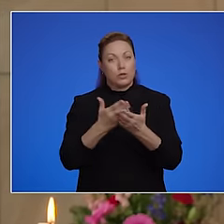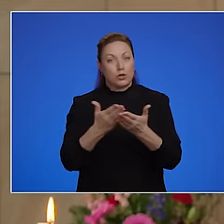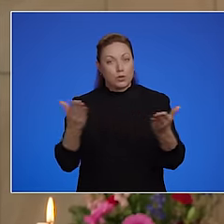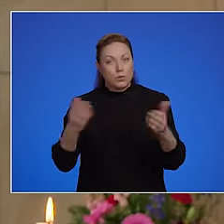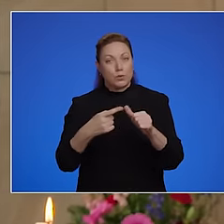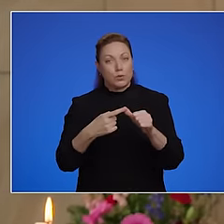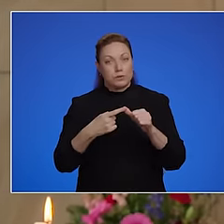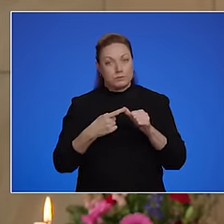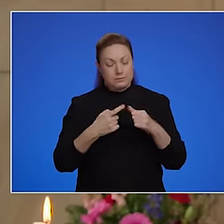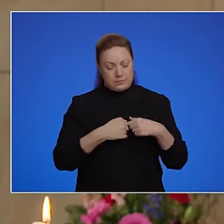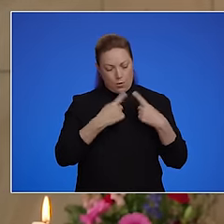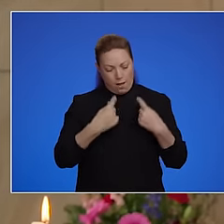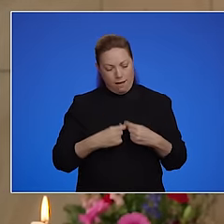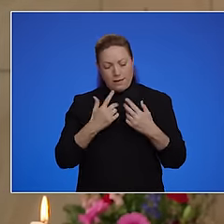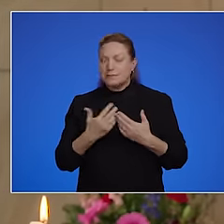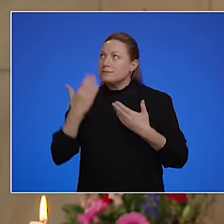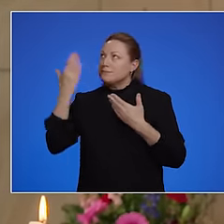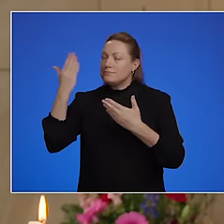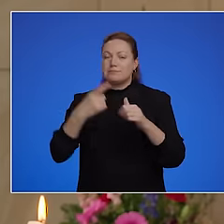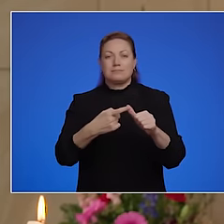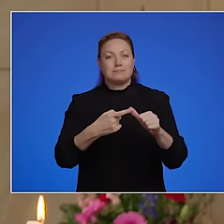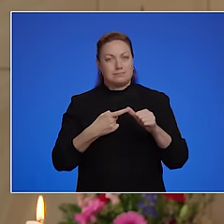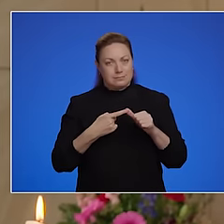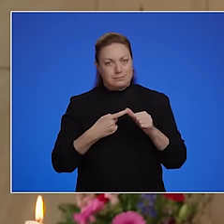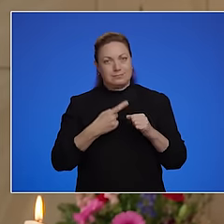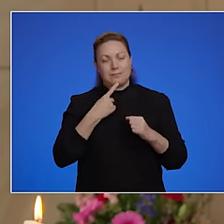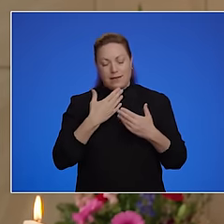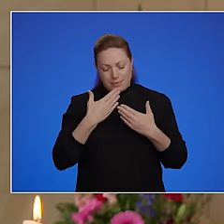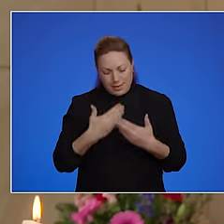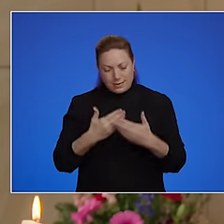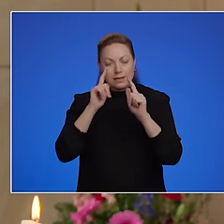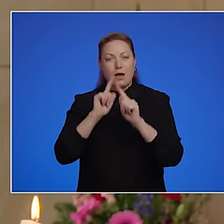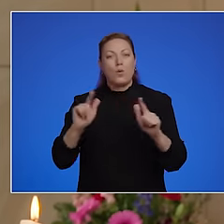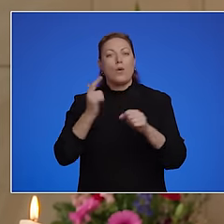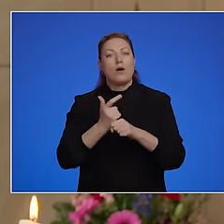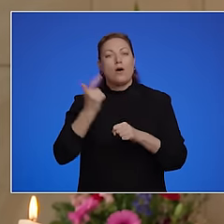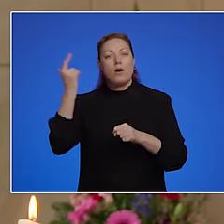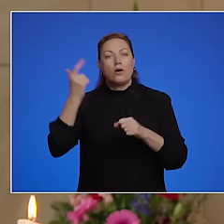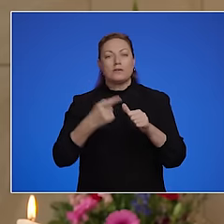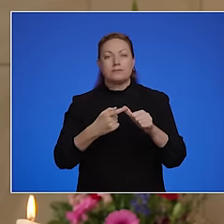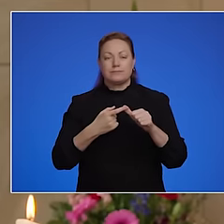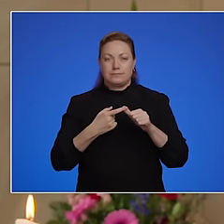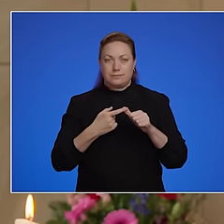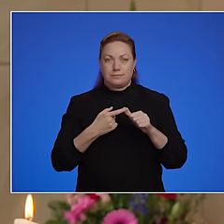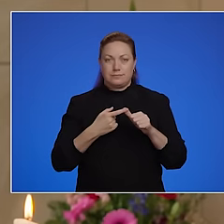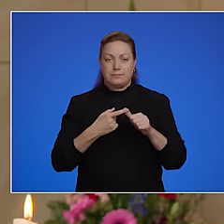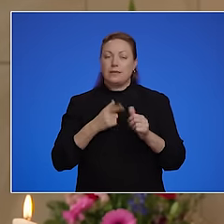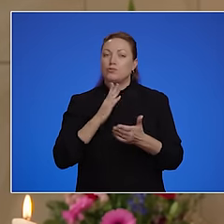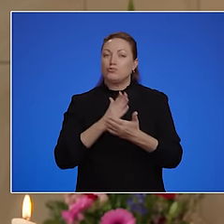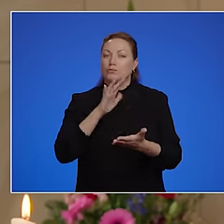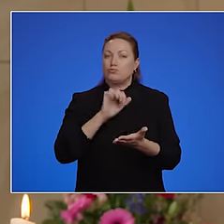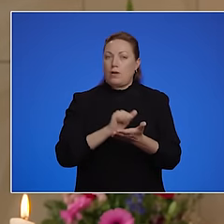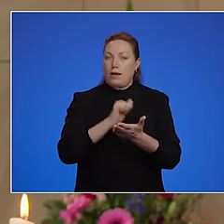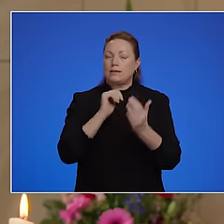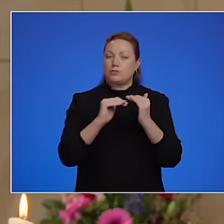The Lord be with you. And with your spirit. Lift up your hearts. We lift them up to the Lord. Let us give thanks to the Lord our God. It is